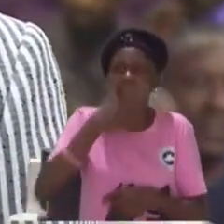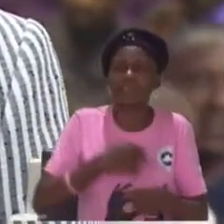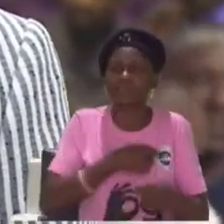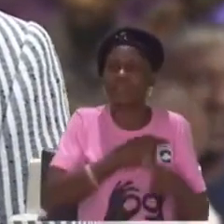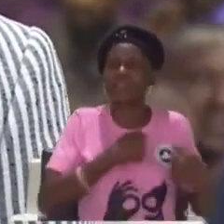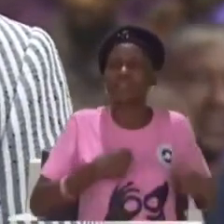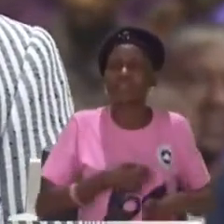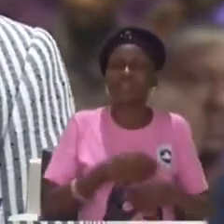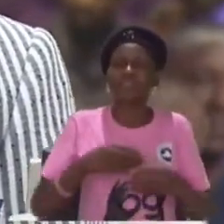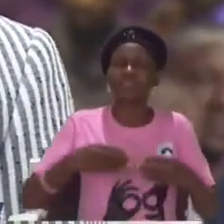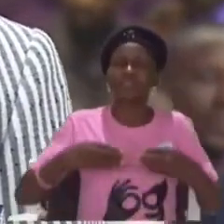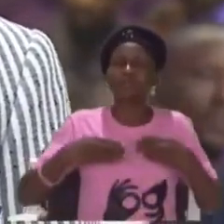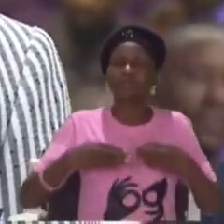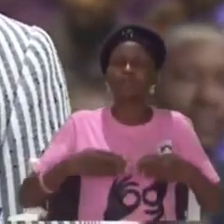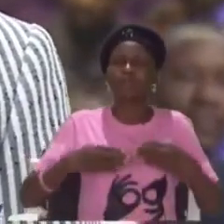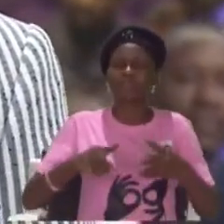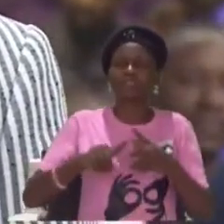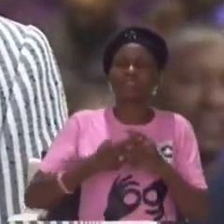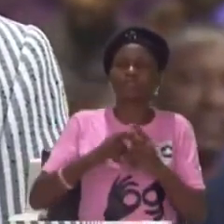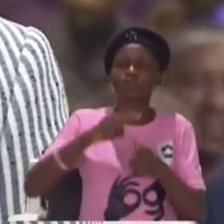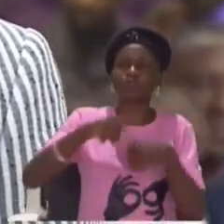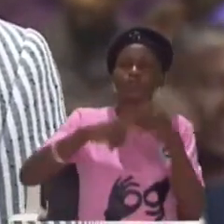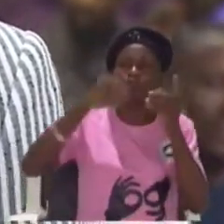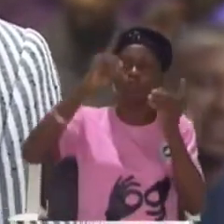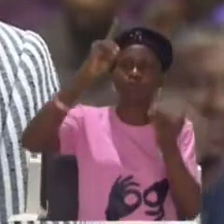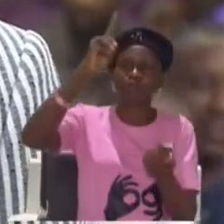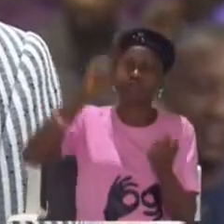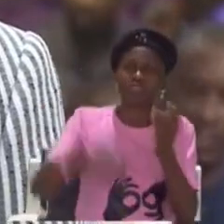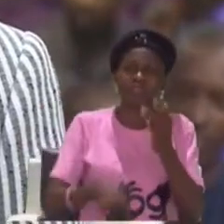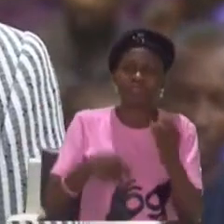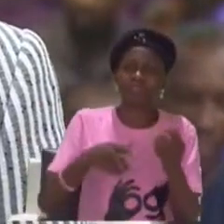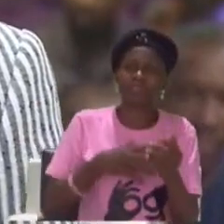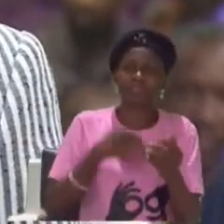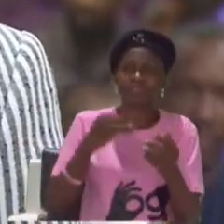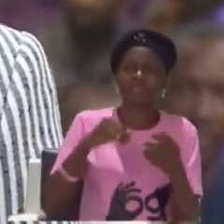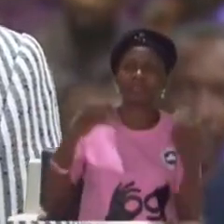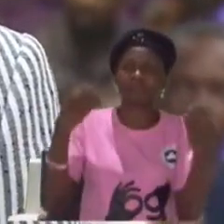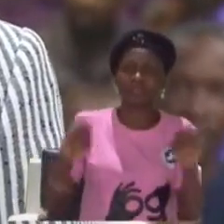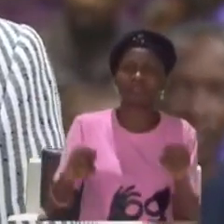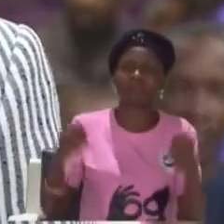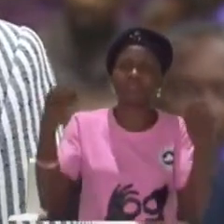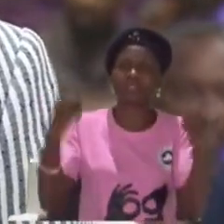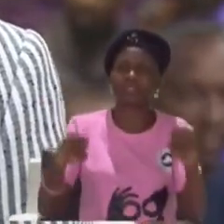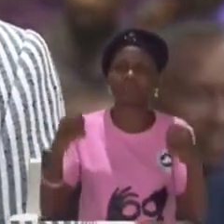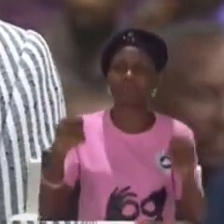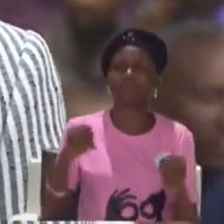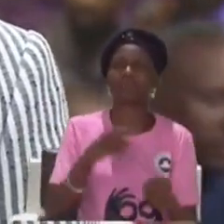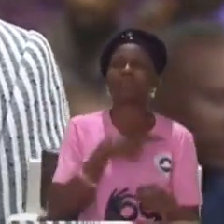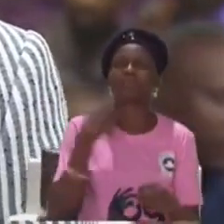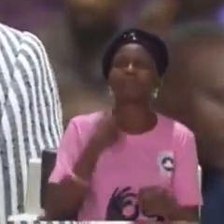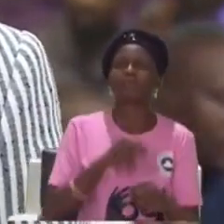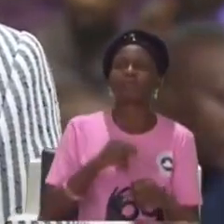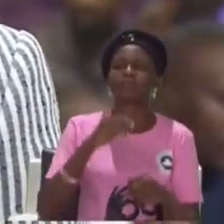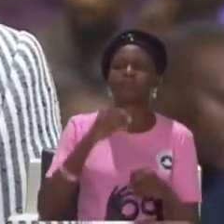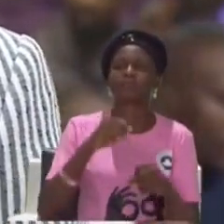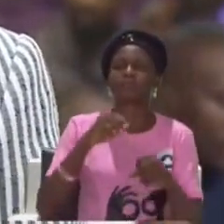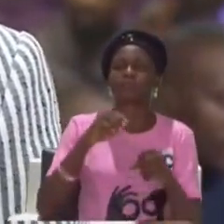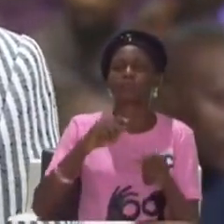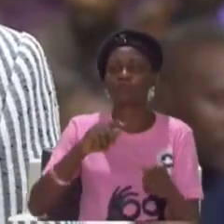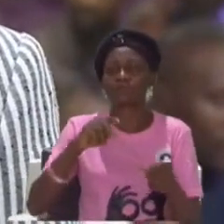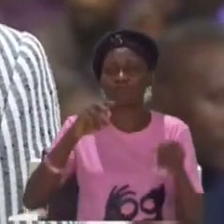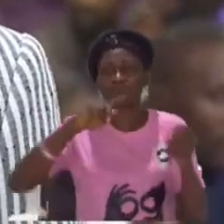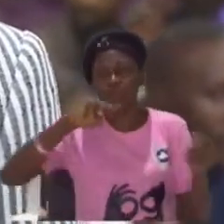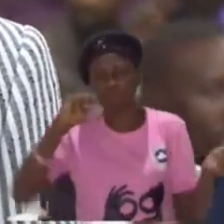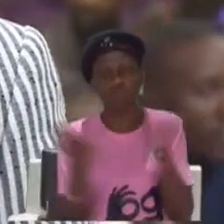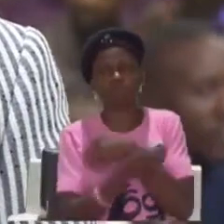rate started to go down and started to beep emergency. Pastor Kola immediately switched to praying